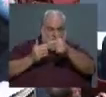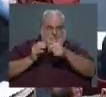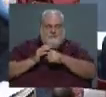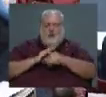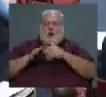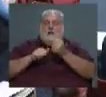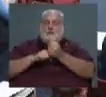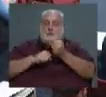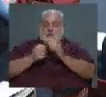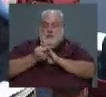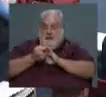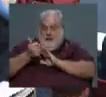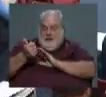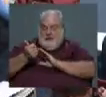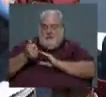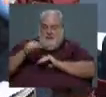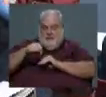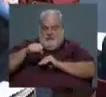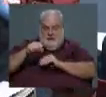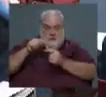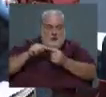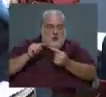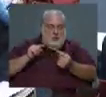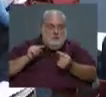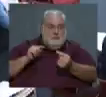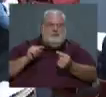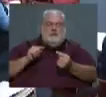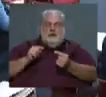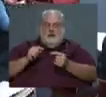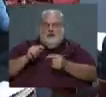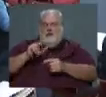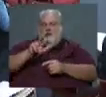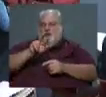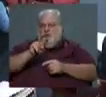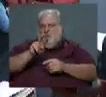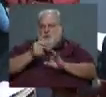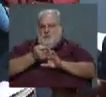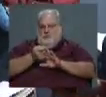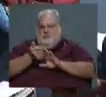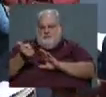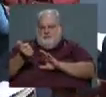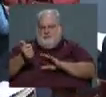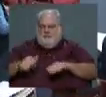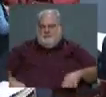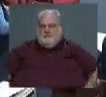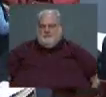Second. All in favor indicate by saying aye. Aye. Opposed, say nay. That ordinance will be deleted.